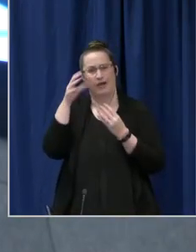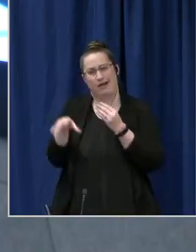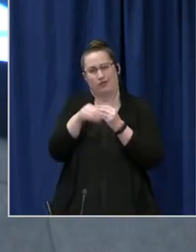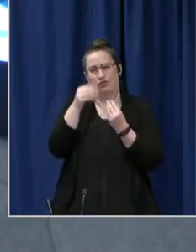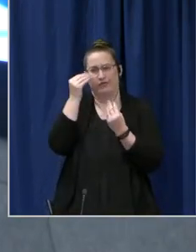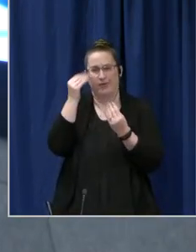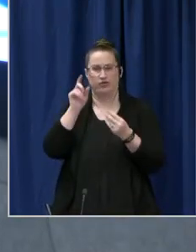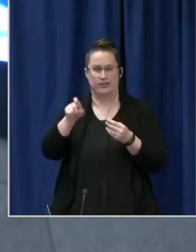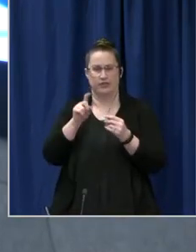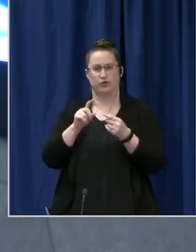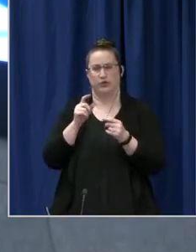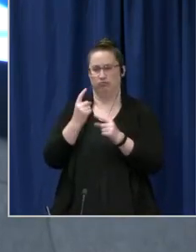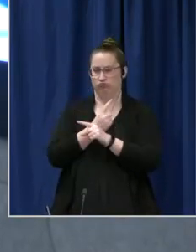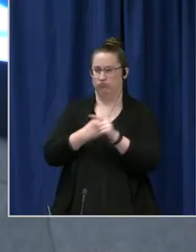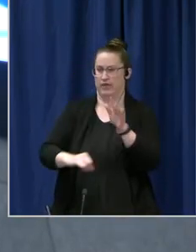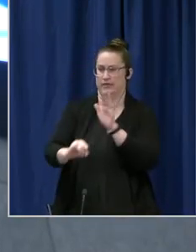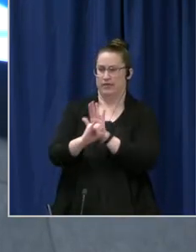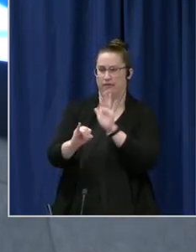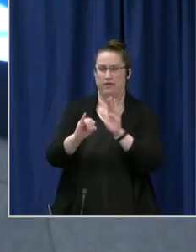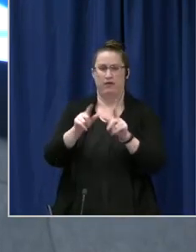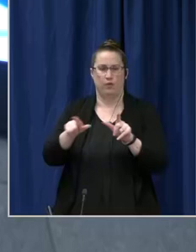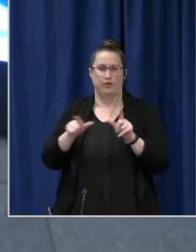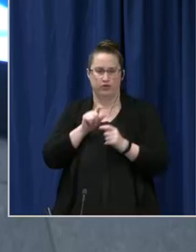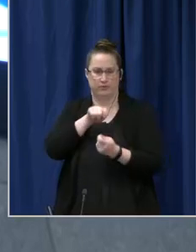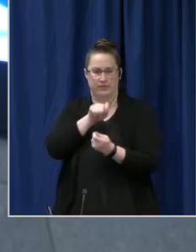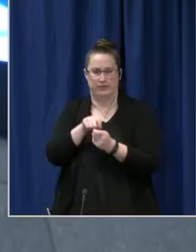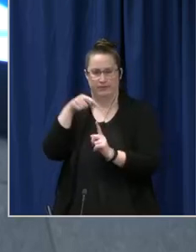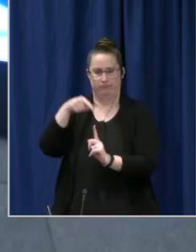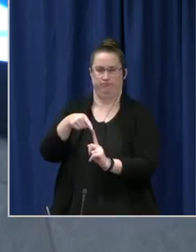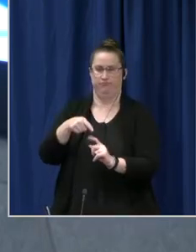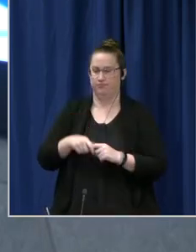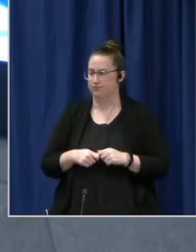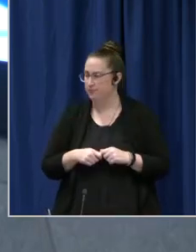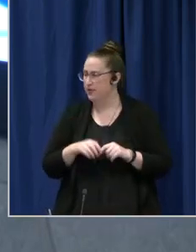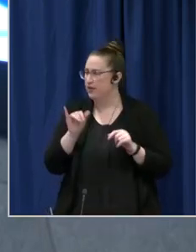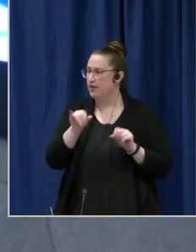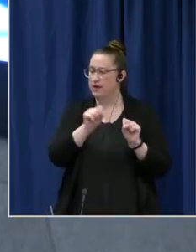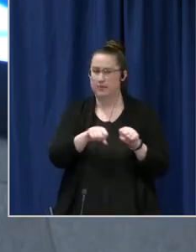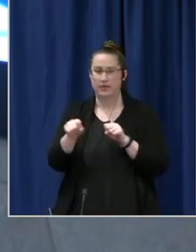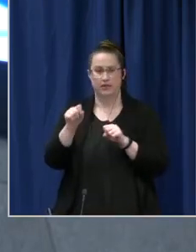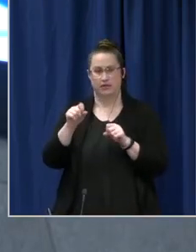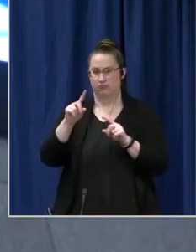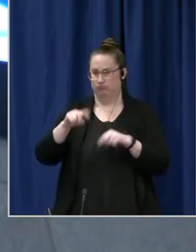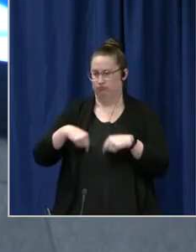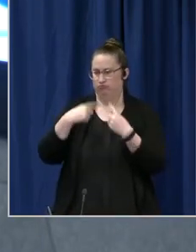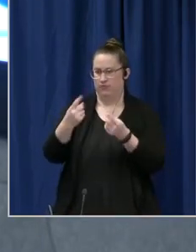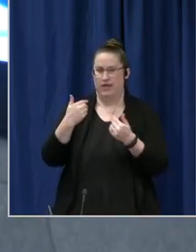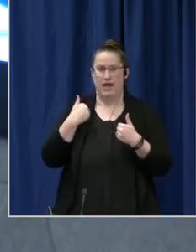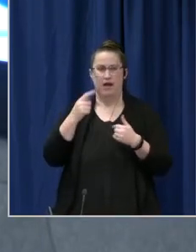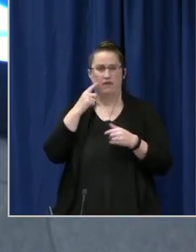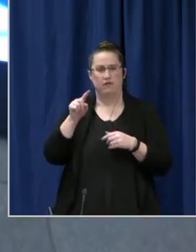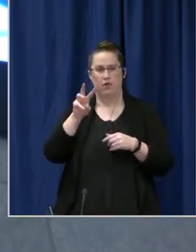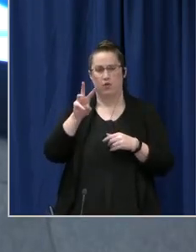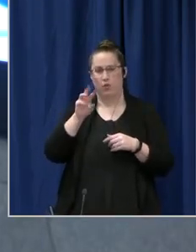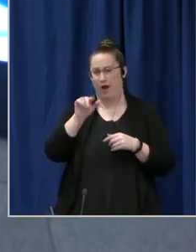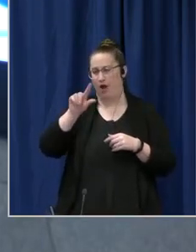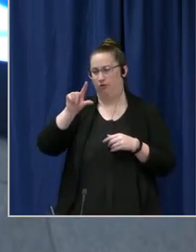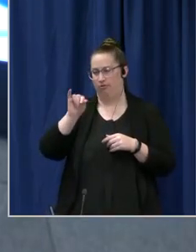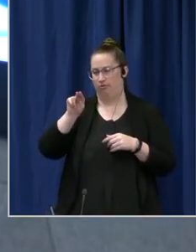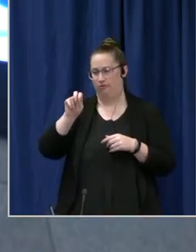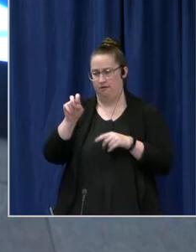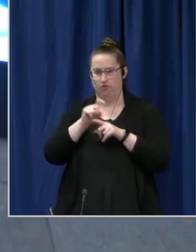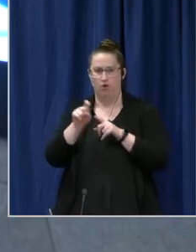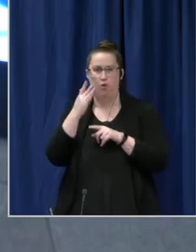adequately identify the location from which you are calling. This capability has long existed for wireline calls because those are fixed